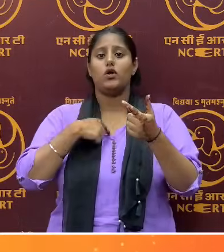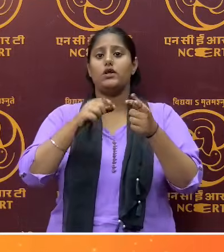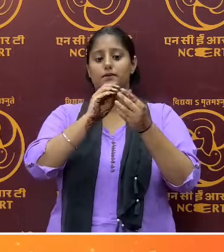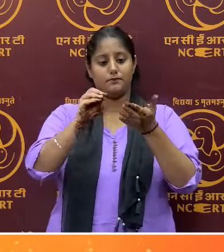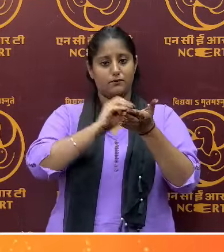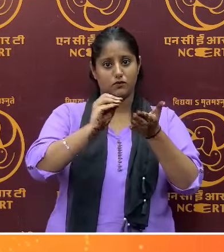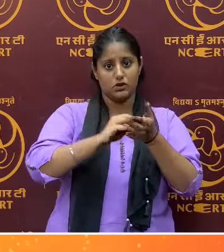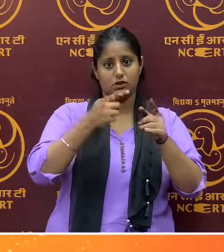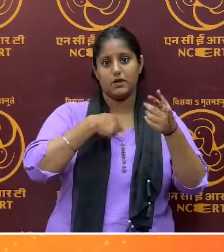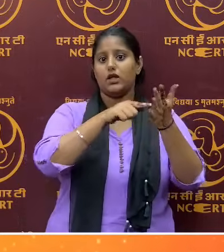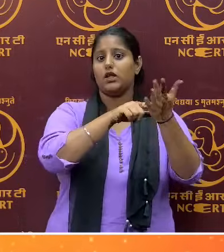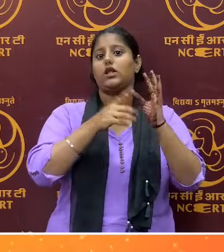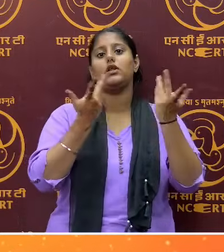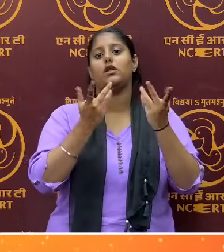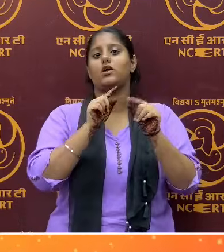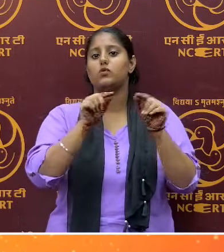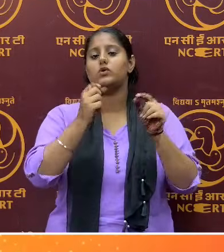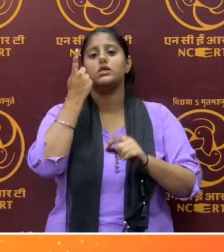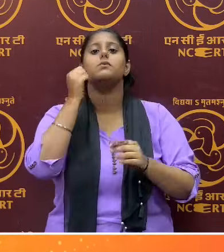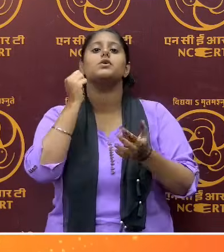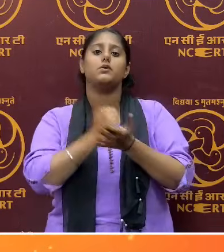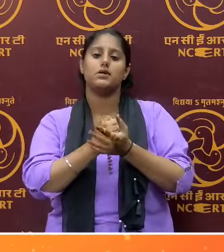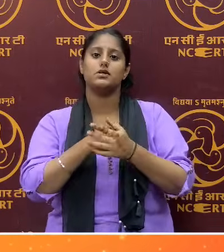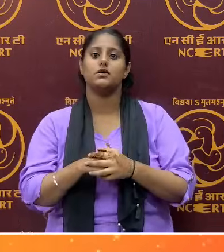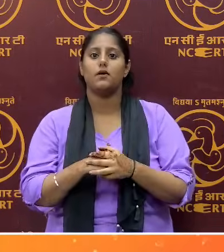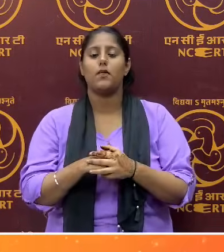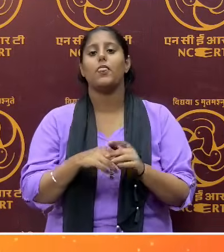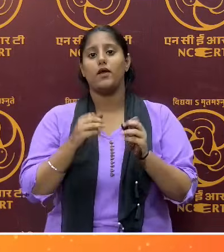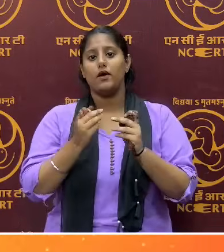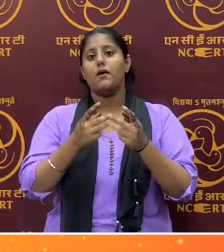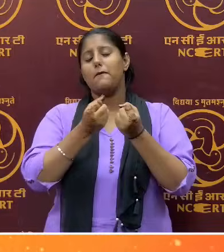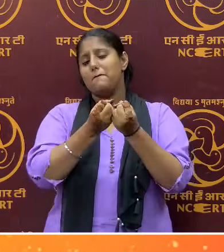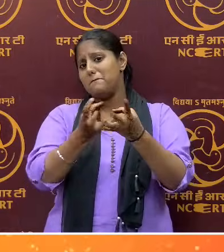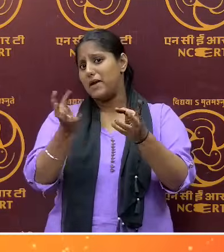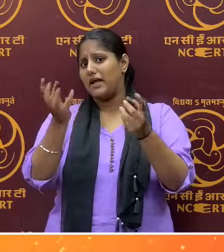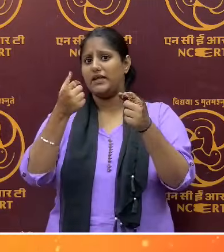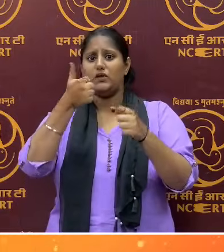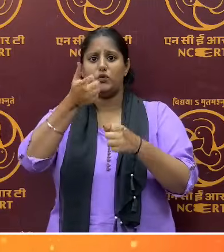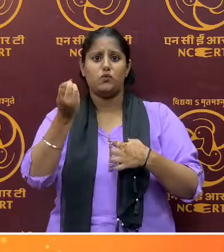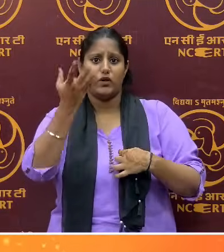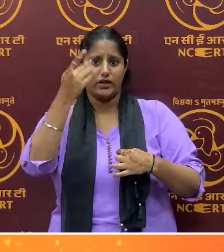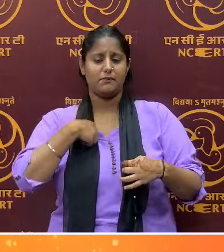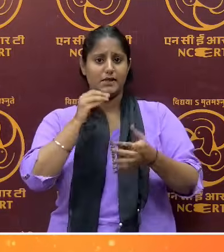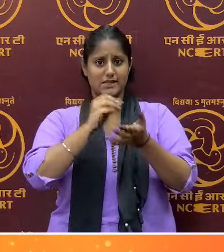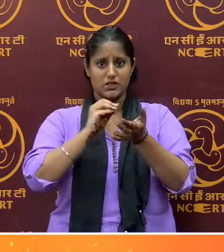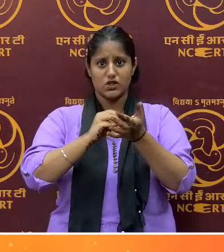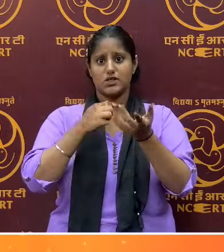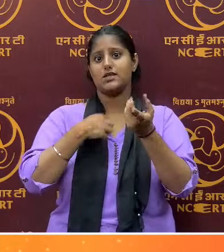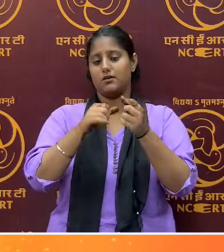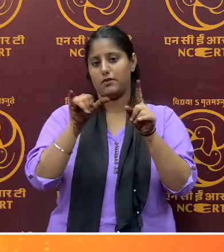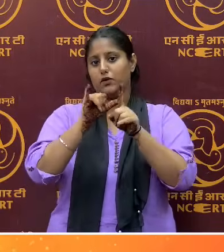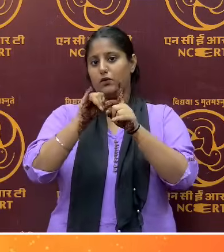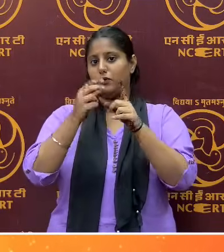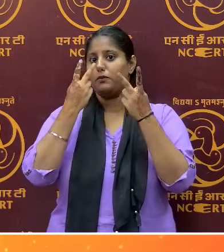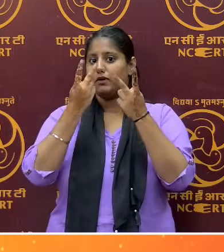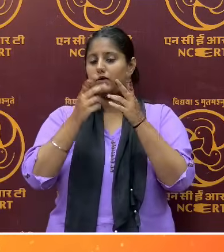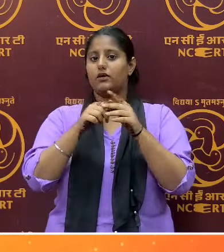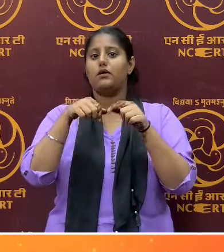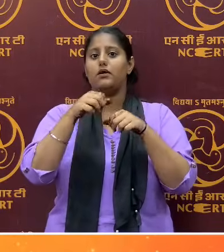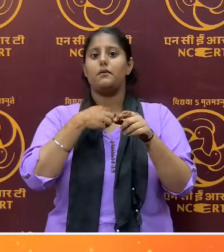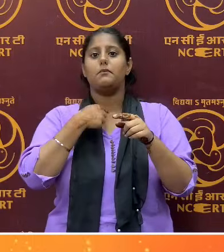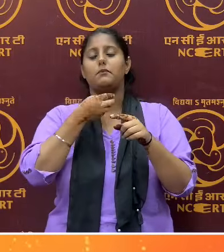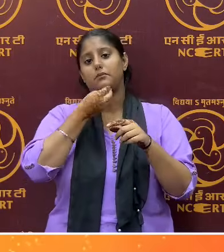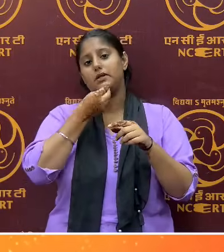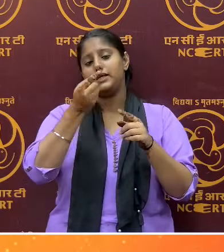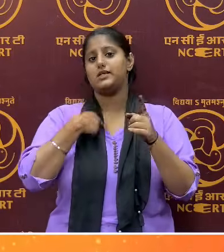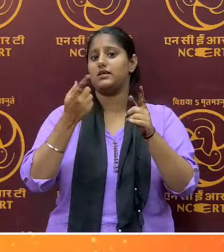it represents over there. Yeah, you're right. And we are receiving a lot of good mornings in our YouTube handle. Please do not mark your attendance and